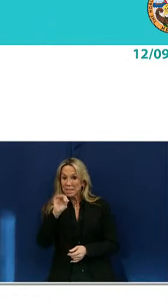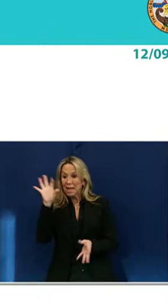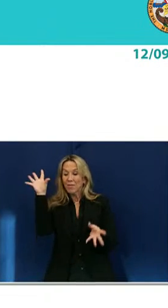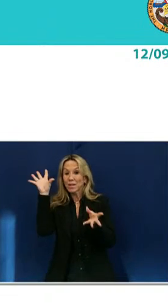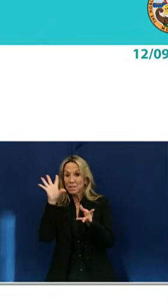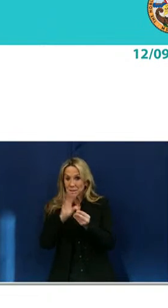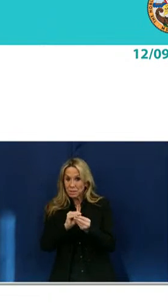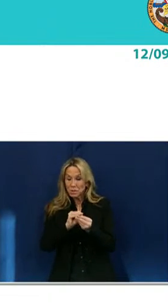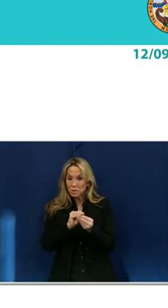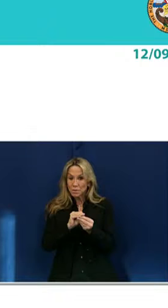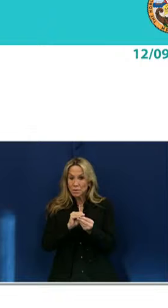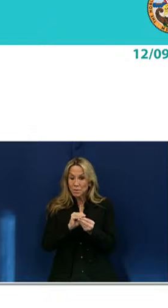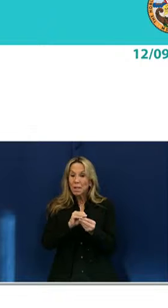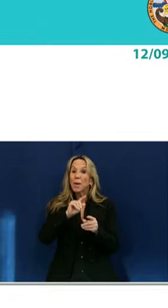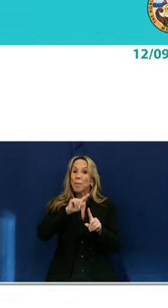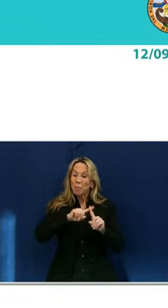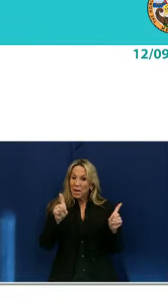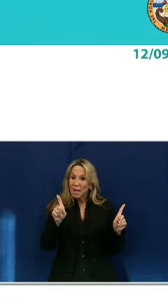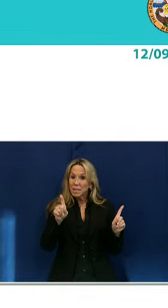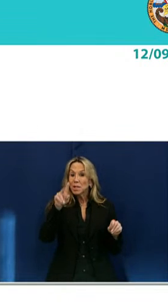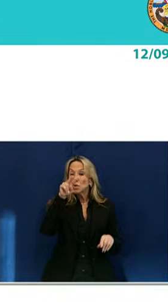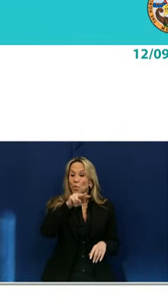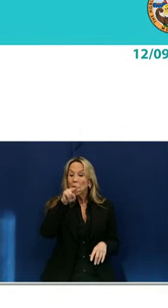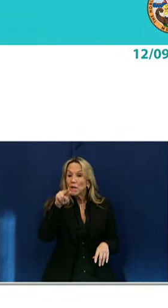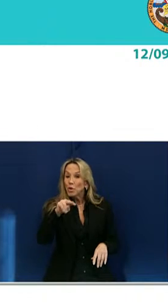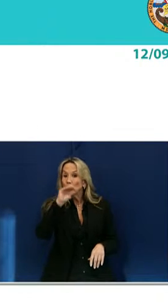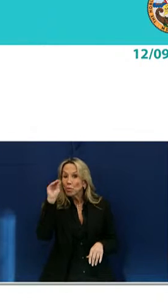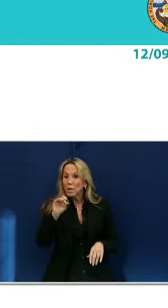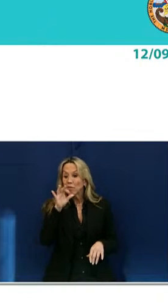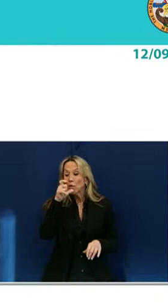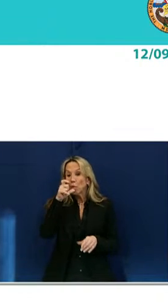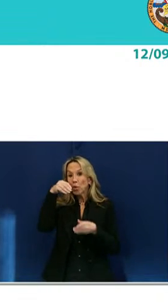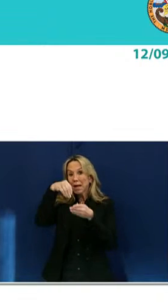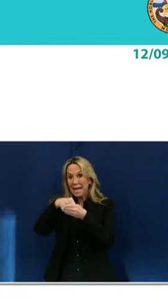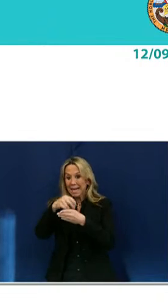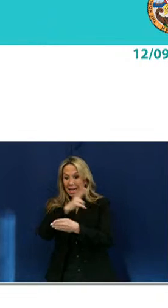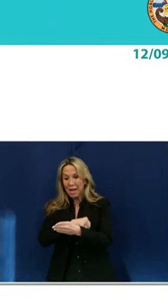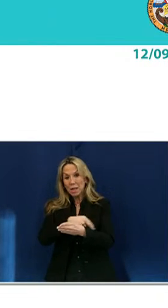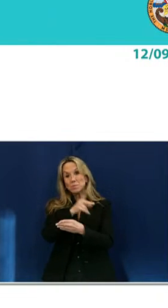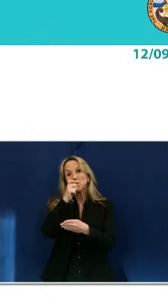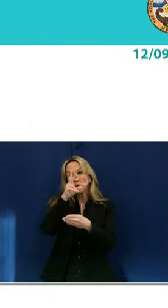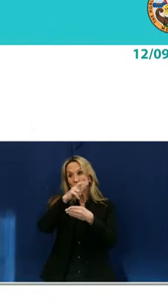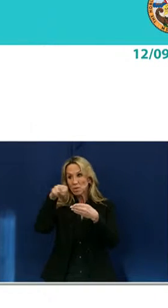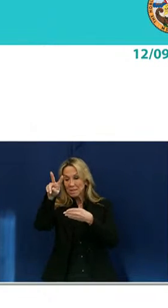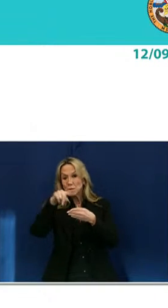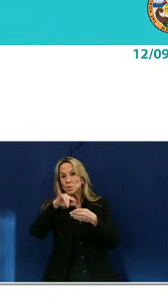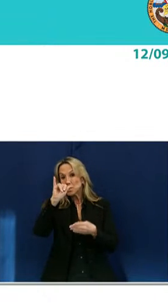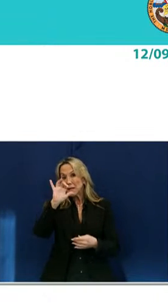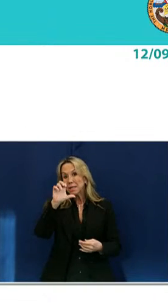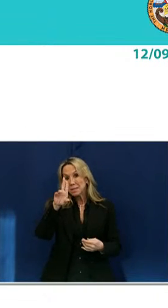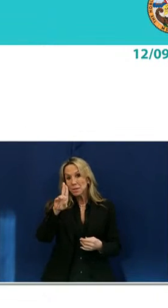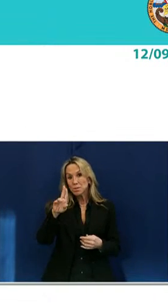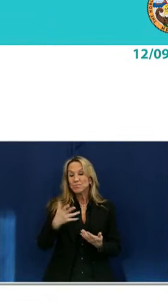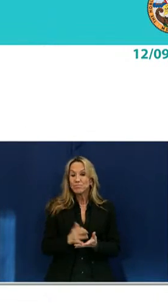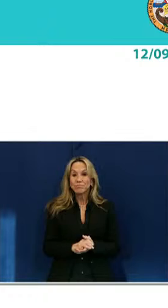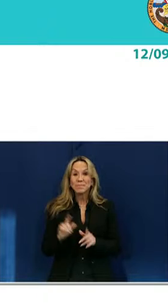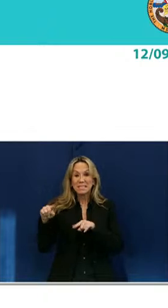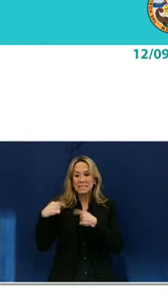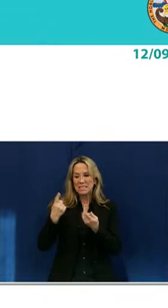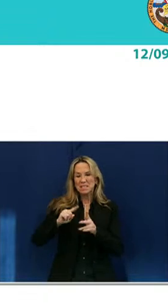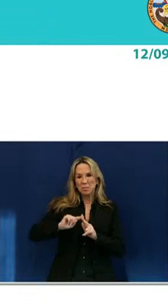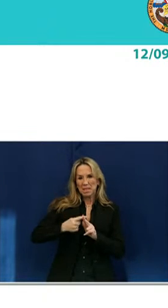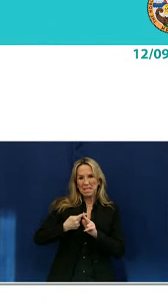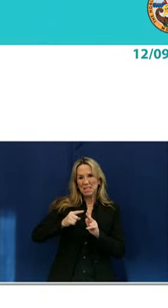cases, but represents 22% of the number of cases that have been hospitalized since the beginning of the